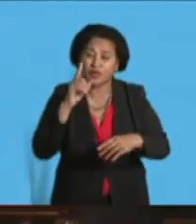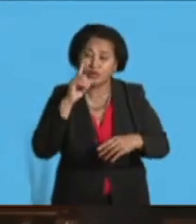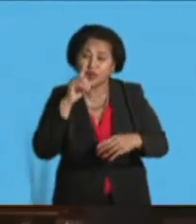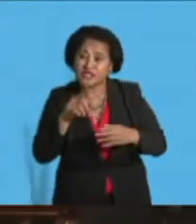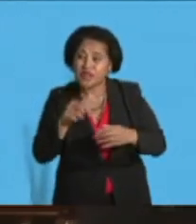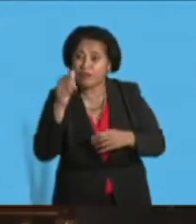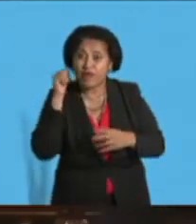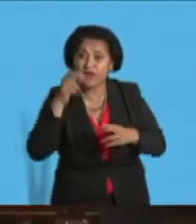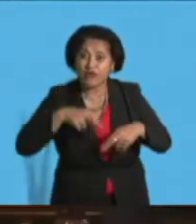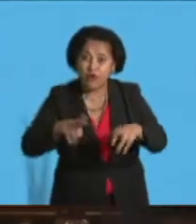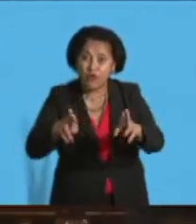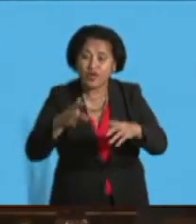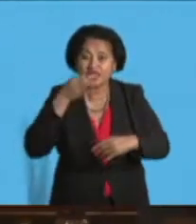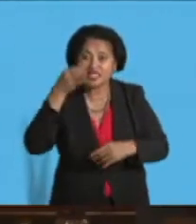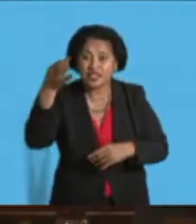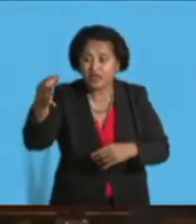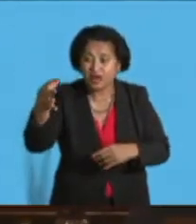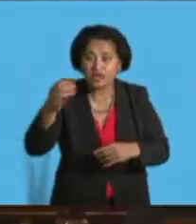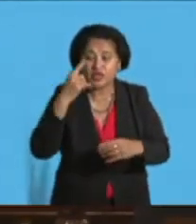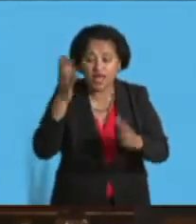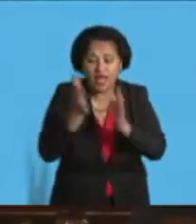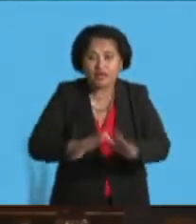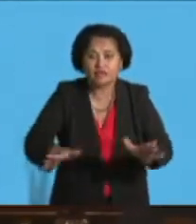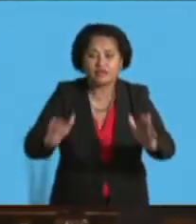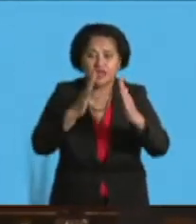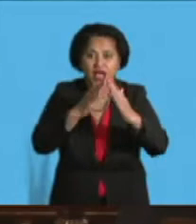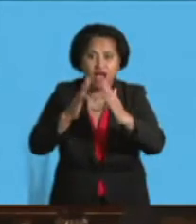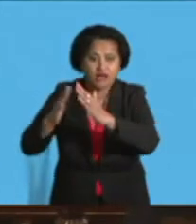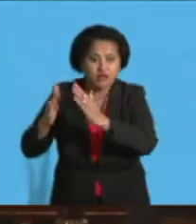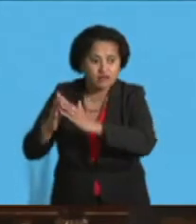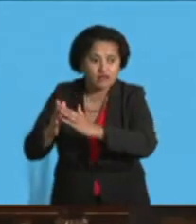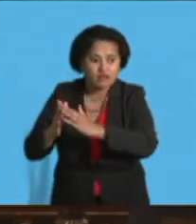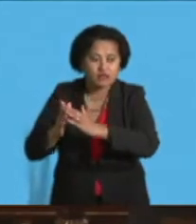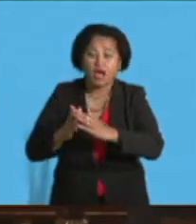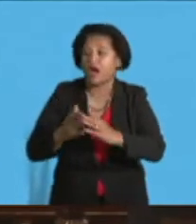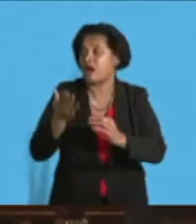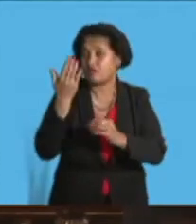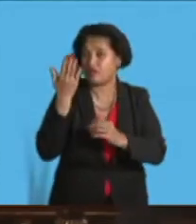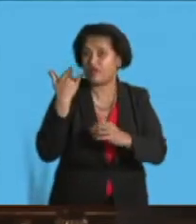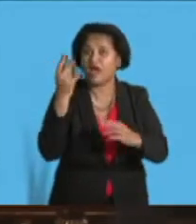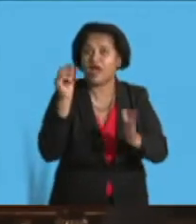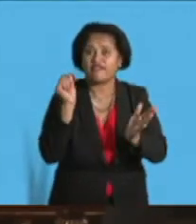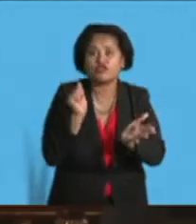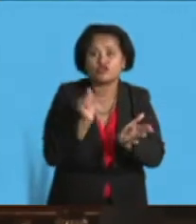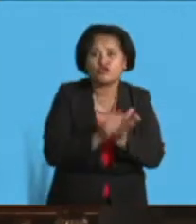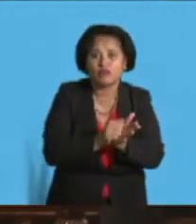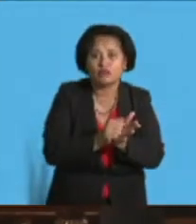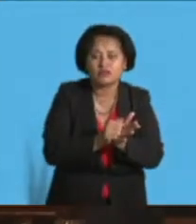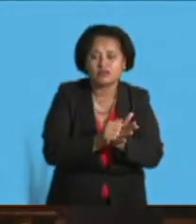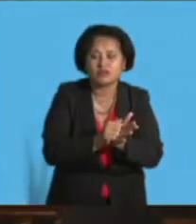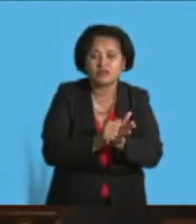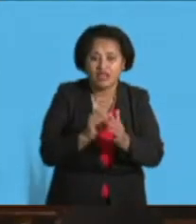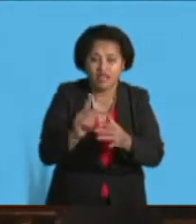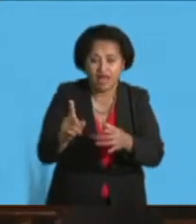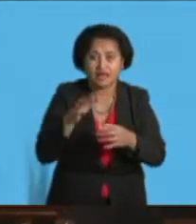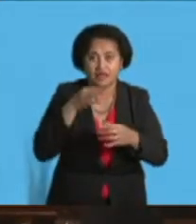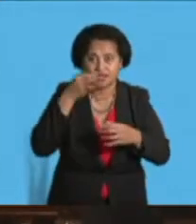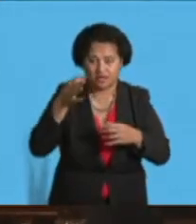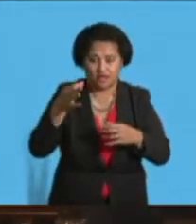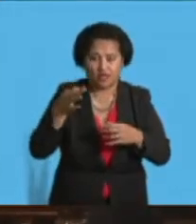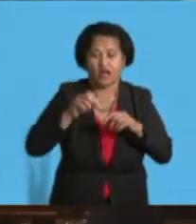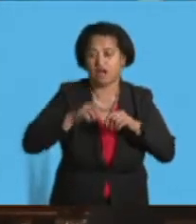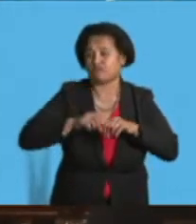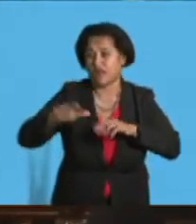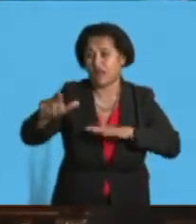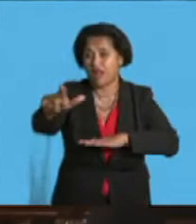seen, Madam Speaker, you see empty houses, empty shops, which used to be shops, very vibrant shops, Madam Speaker. Vast tracts of land, Madam Speaker,